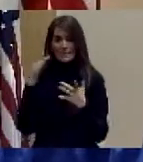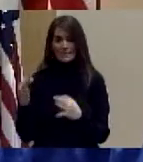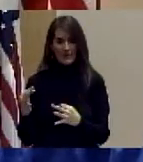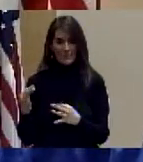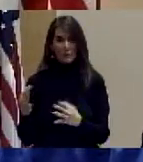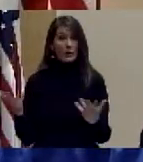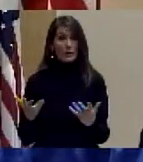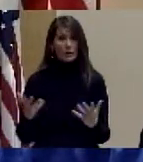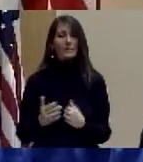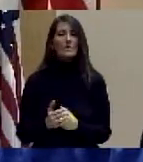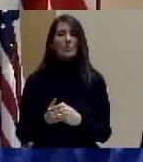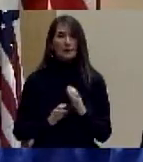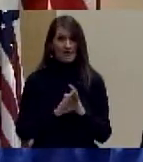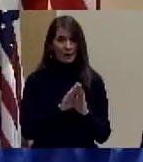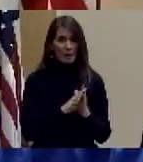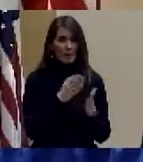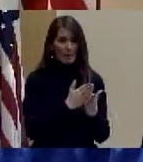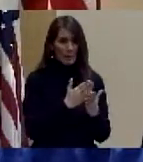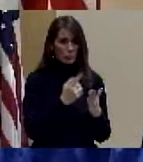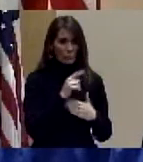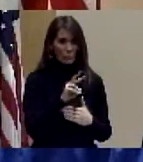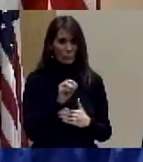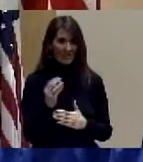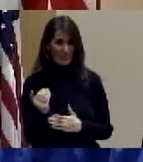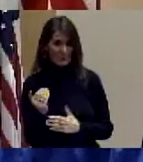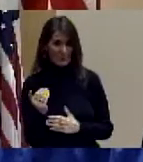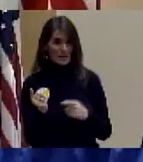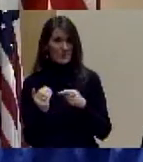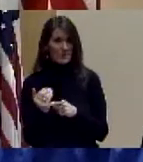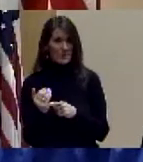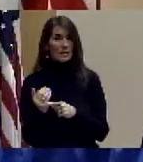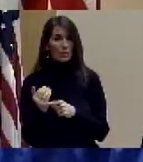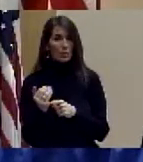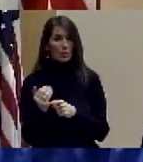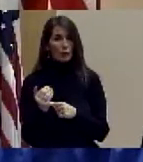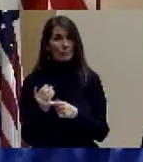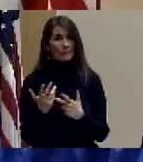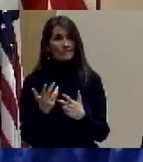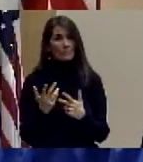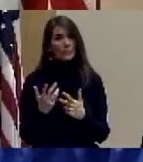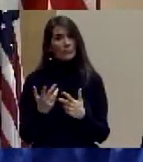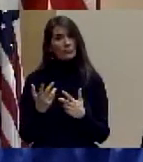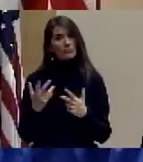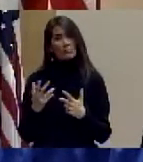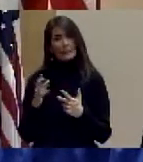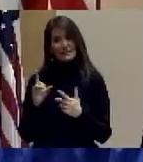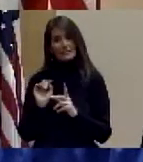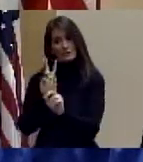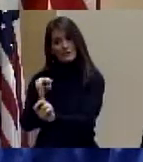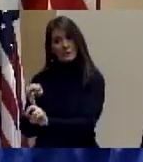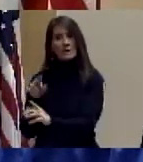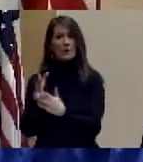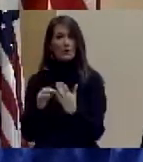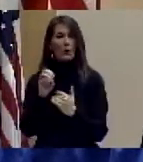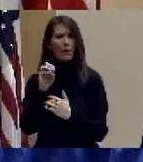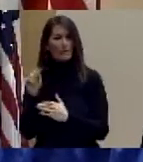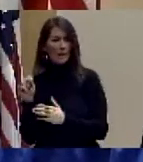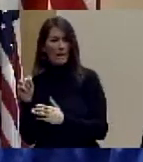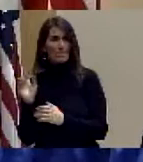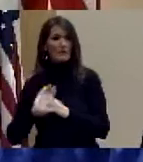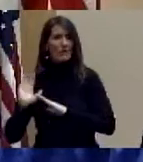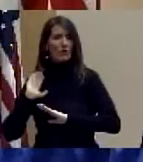as we developed our budget for 2015, we restored much of the overtime that many years ago had